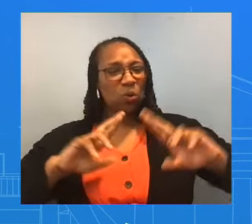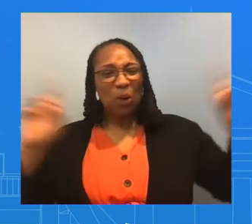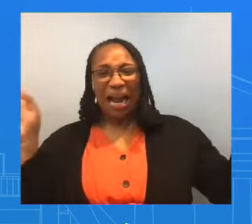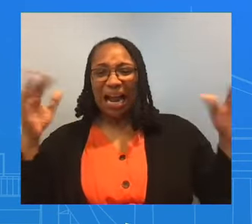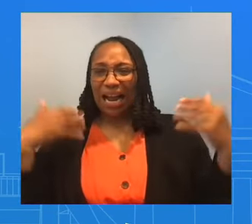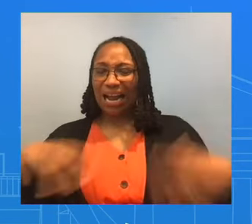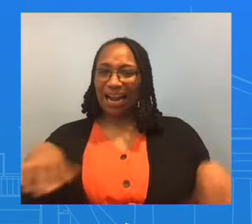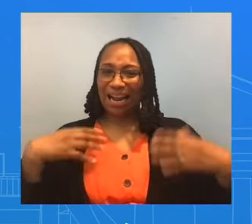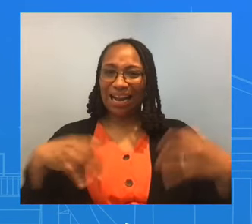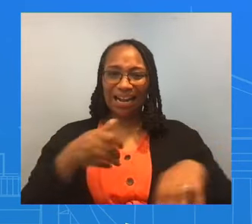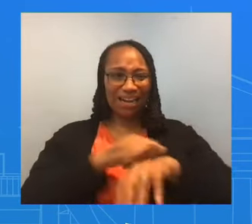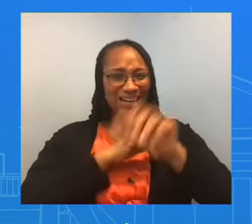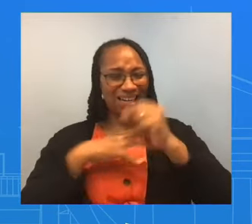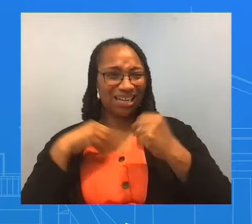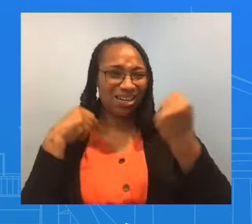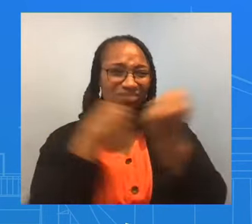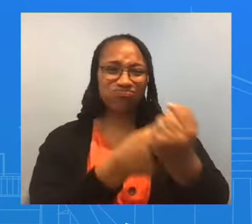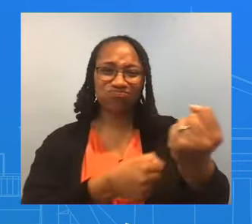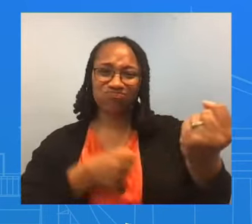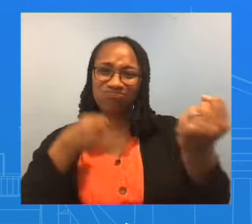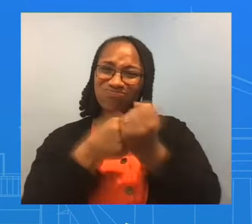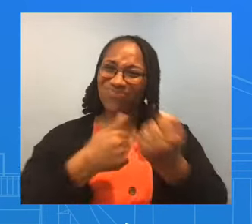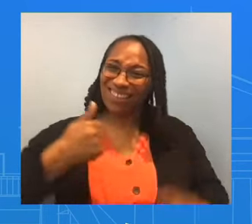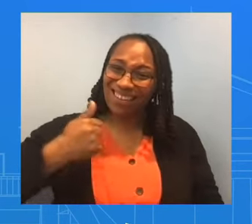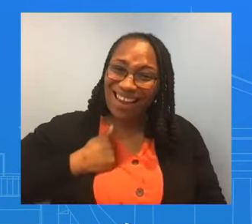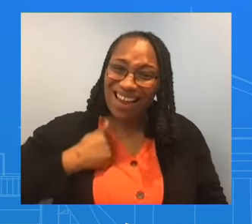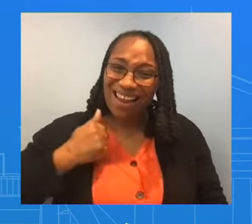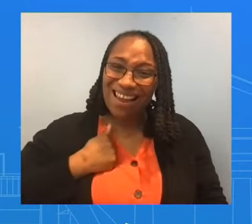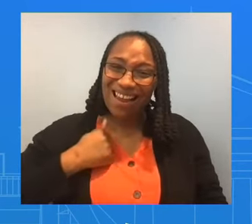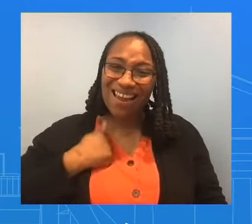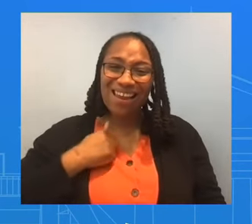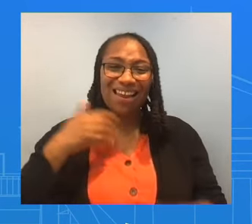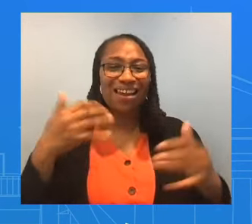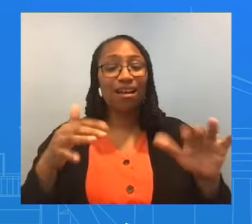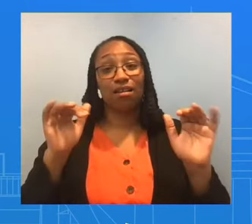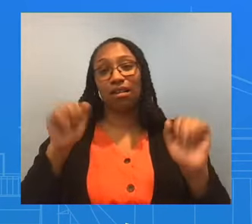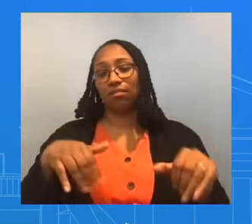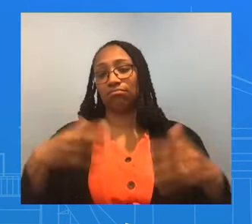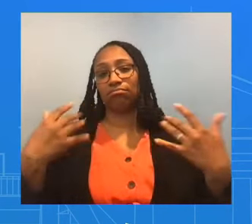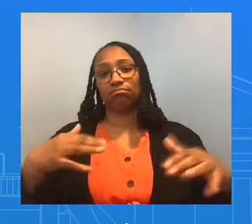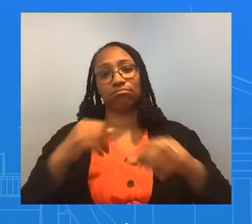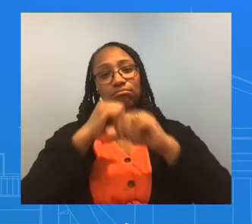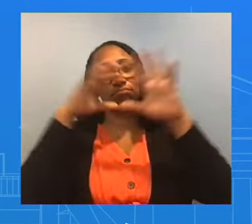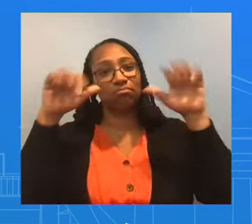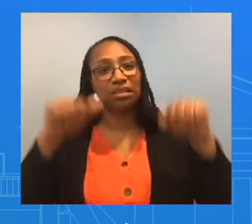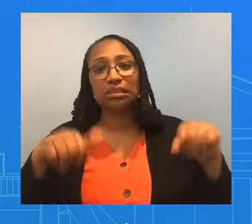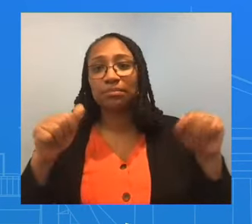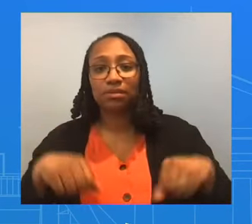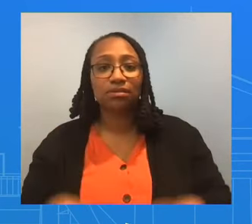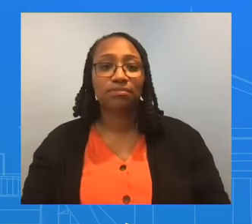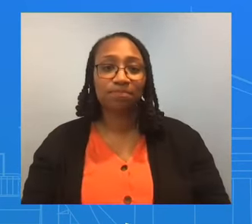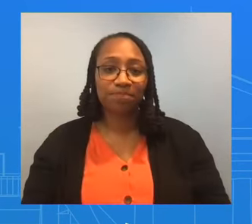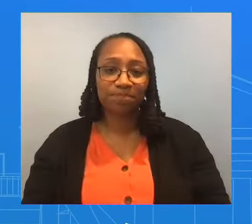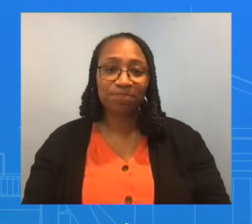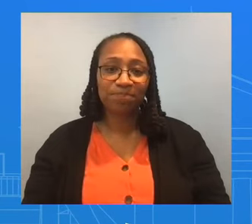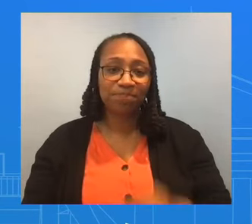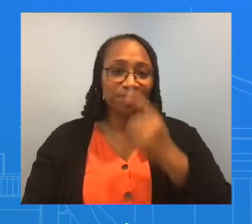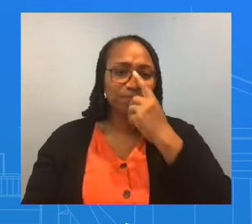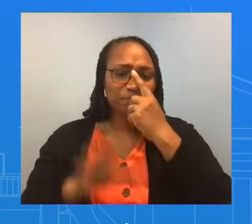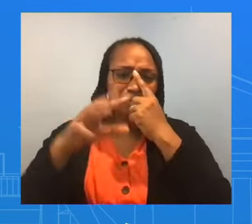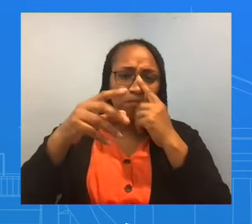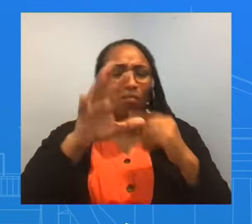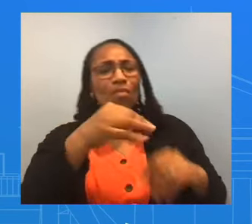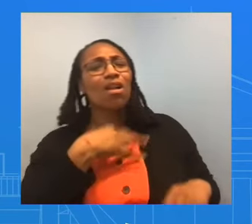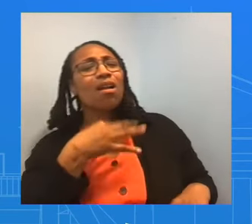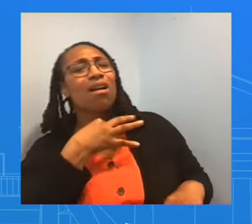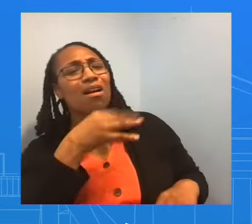additional help that is needed from Canada, for sure. Good, Karen, I have a call. A couple questions, if I can, on the I-95 collapse. Has